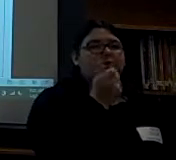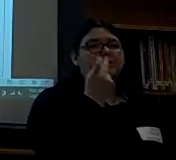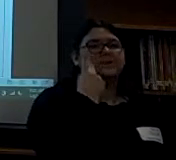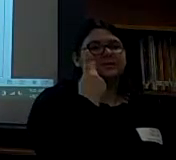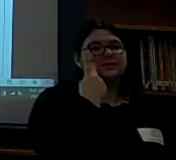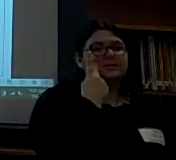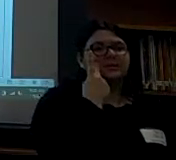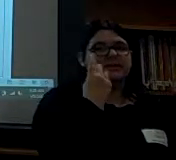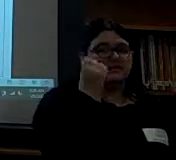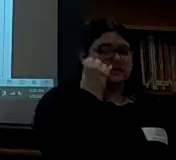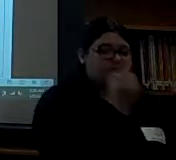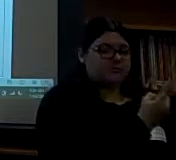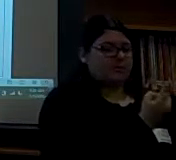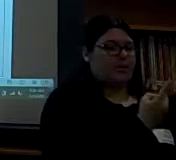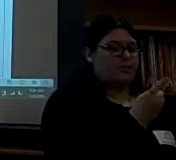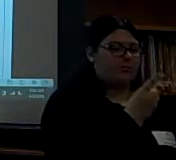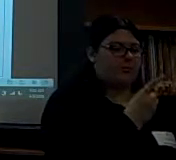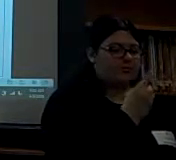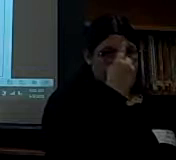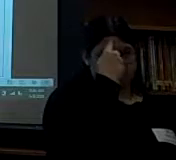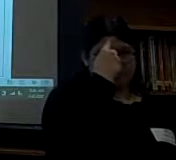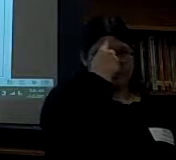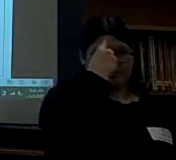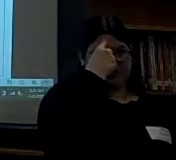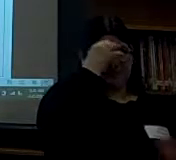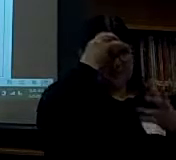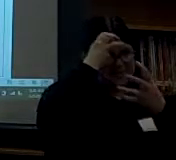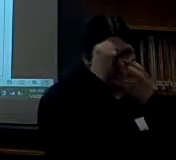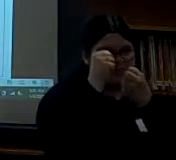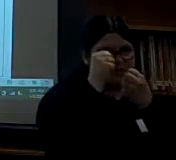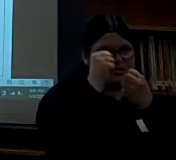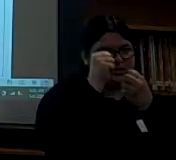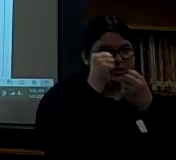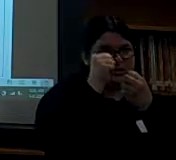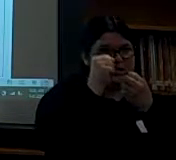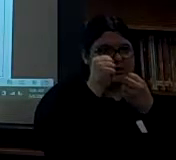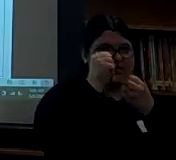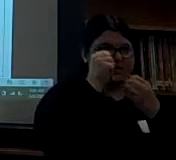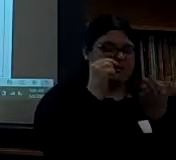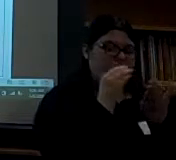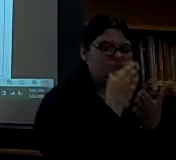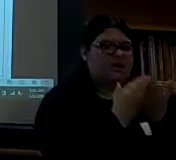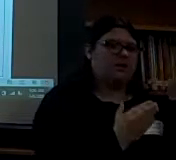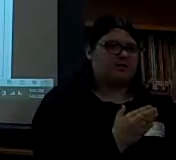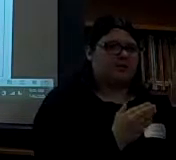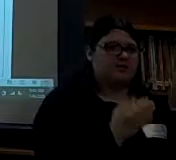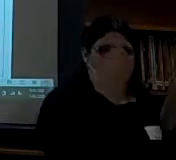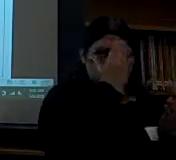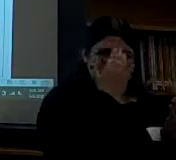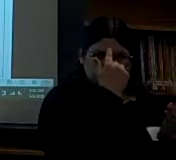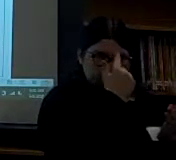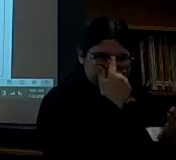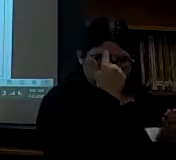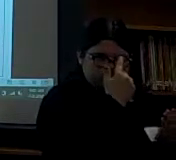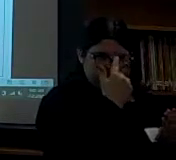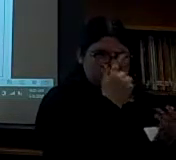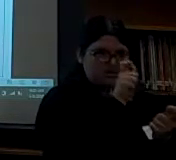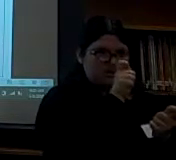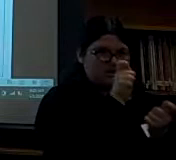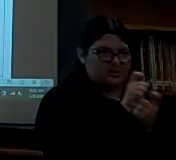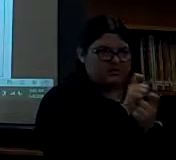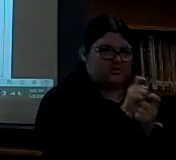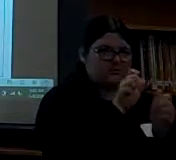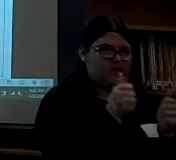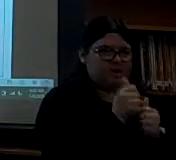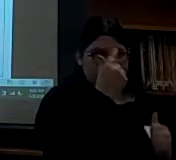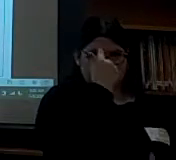that if someone gets brain damaged, if their brains are damaged in this part of the brain, in the frontal lobe somewhere, or a specific area of the frontal